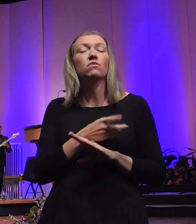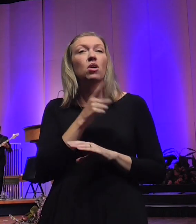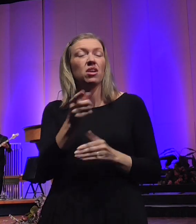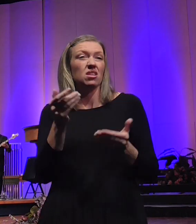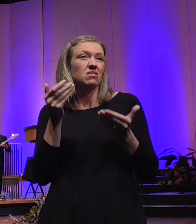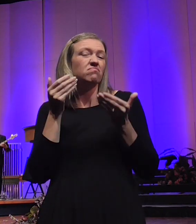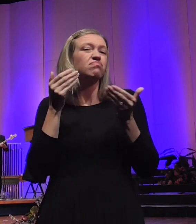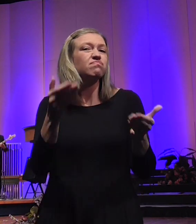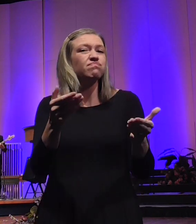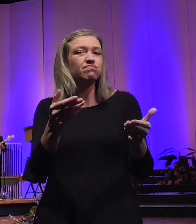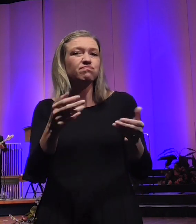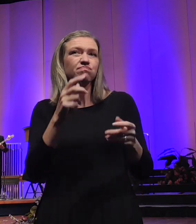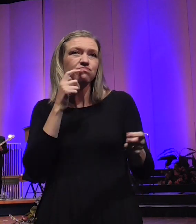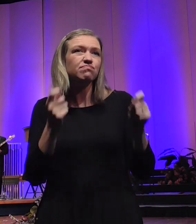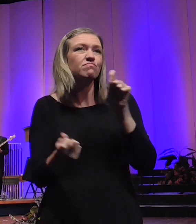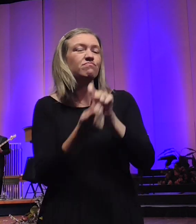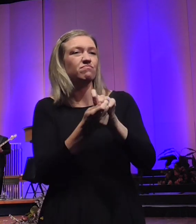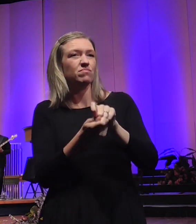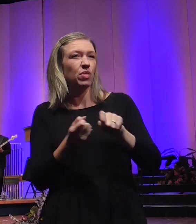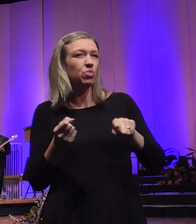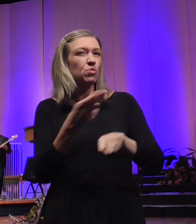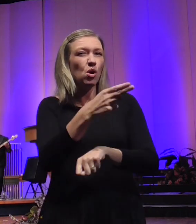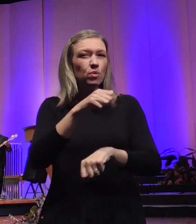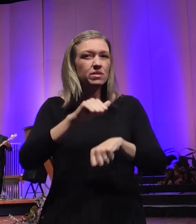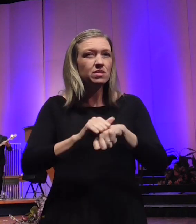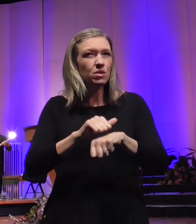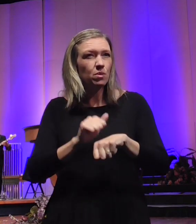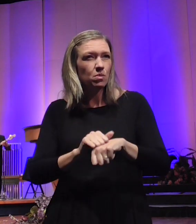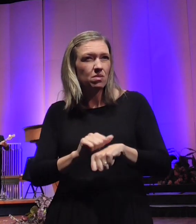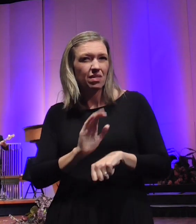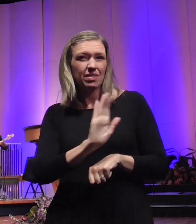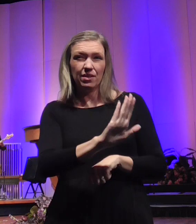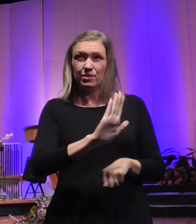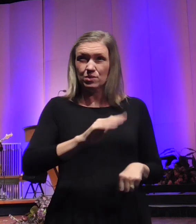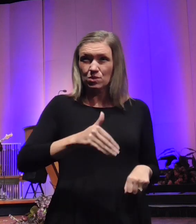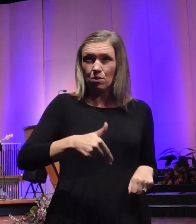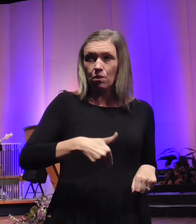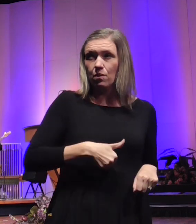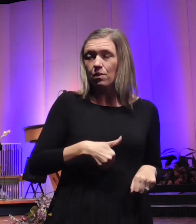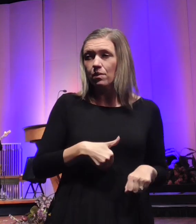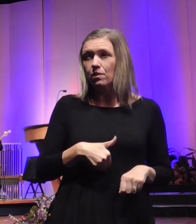before you cast your stone at someone's soul.